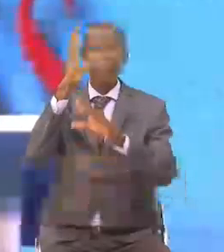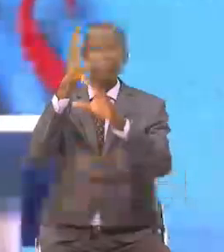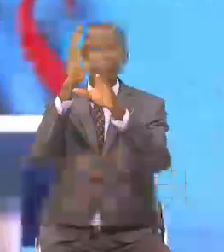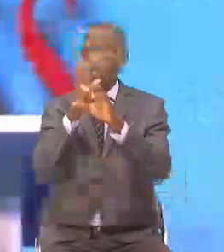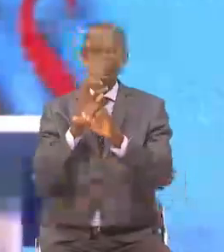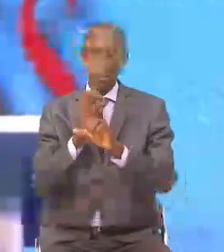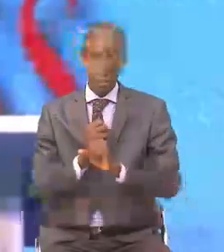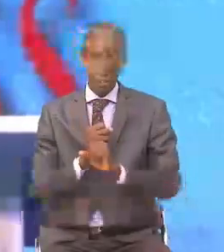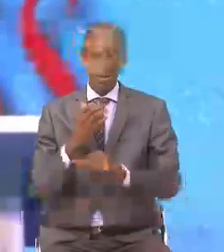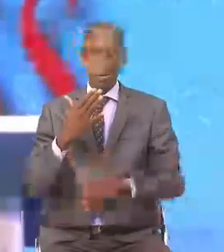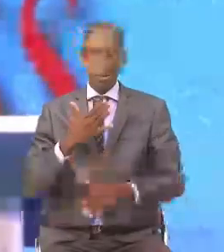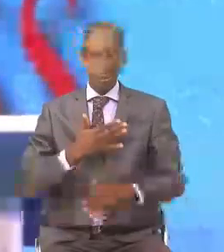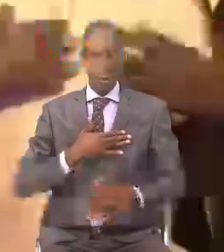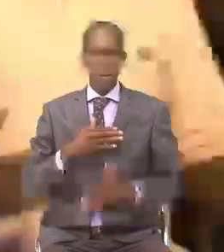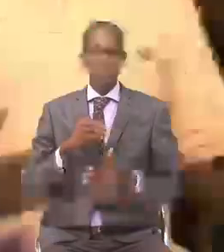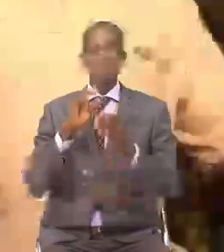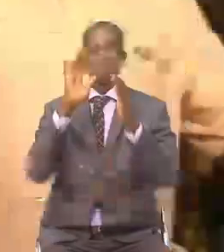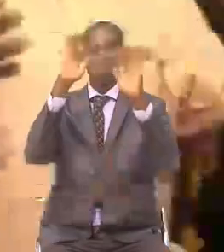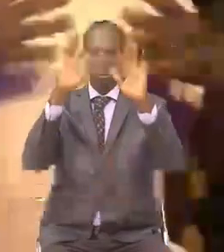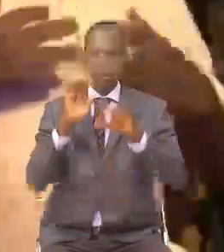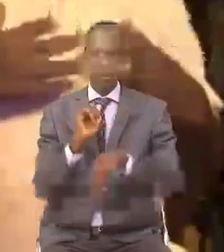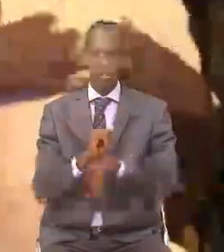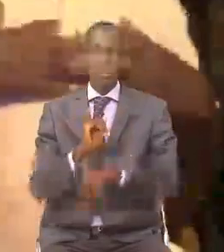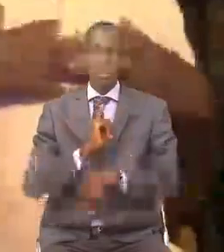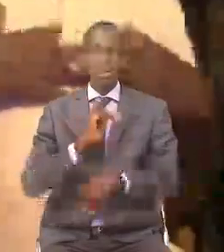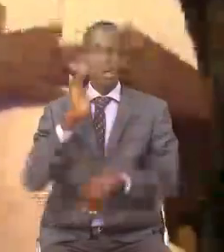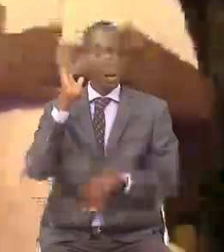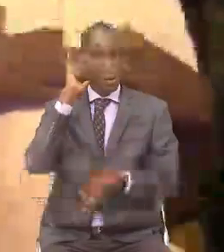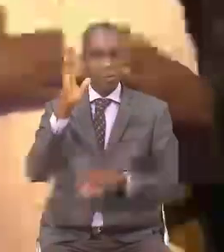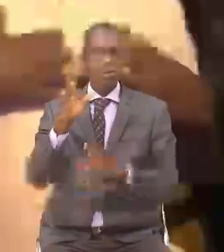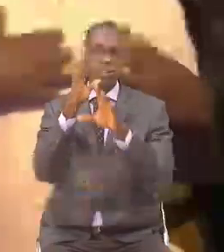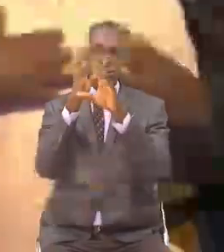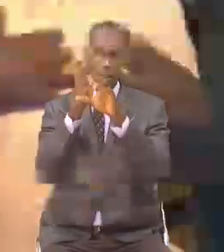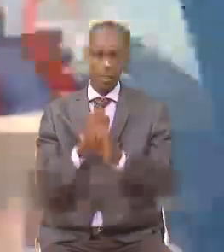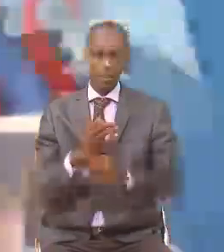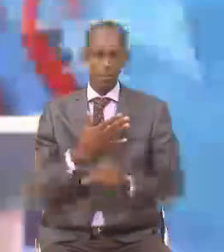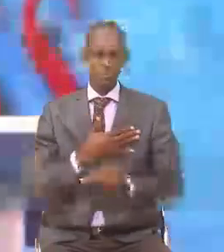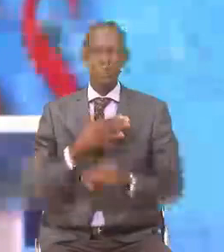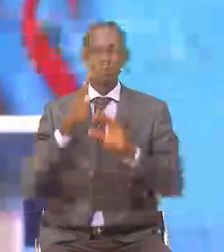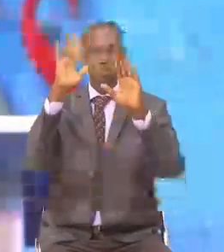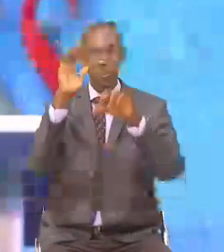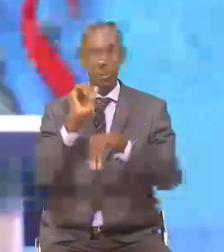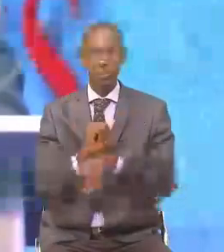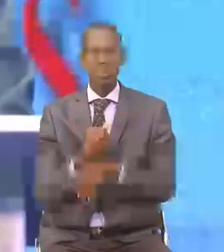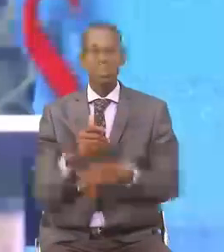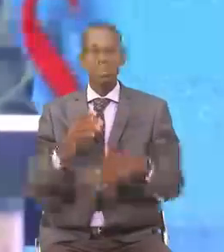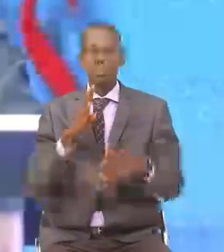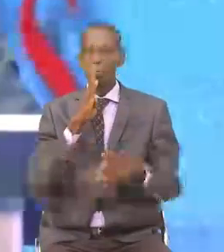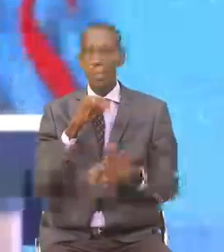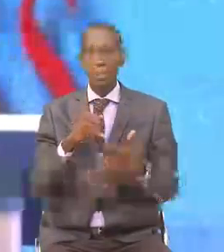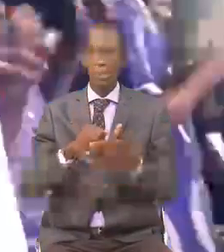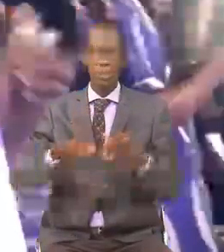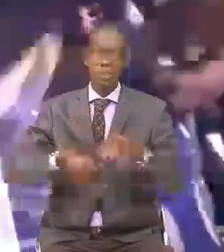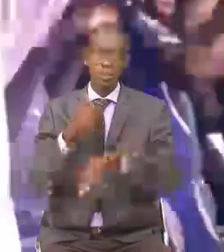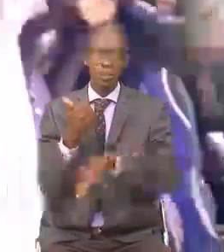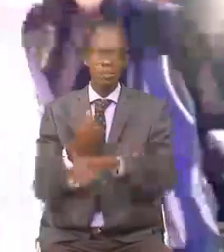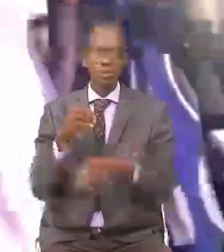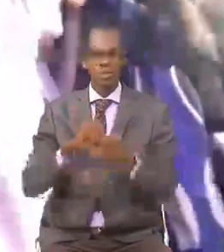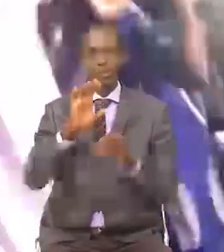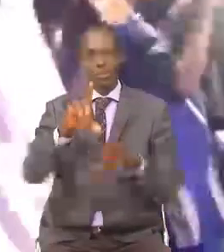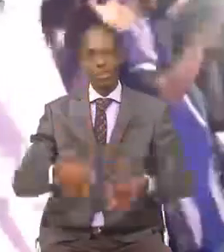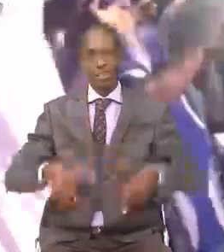I will get my miracle. I will receive my miracle. Be